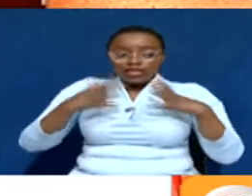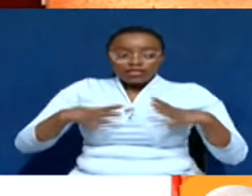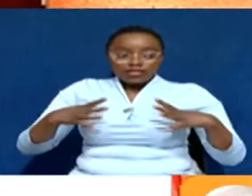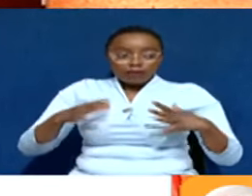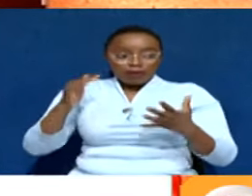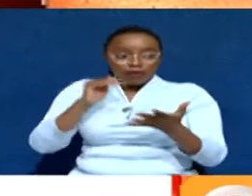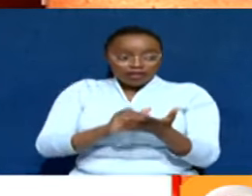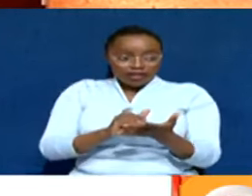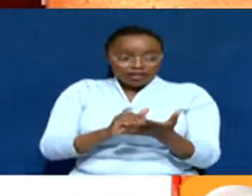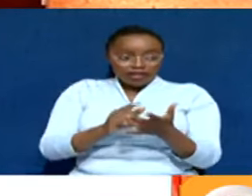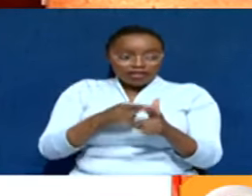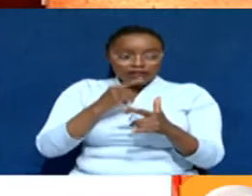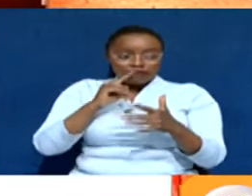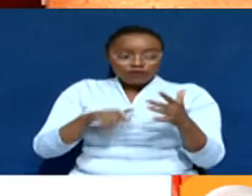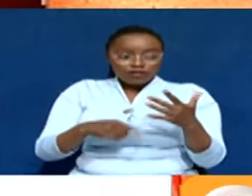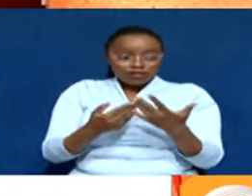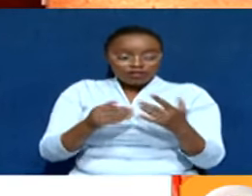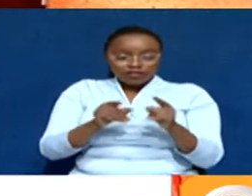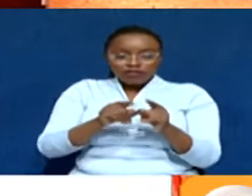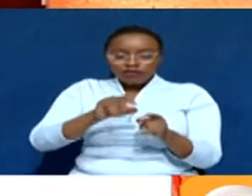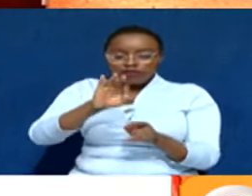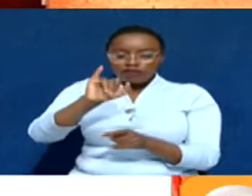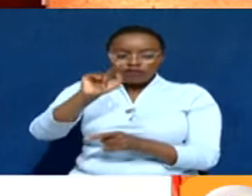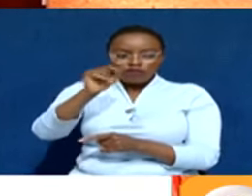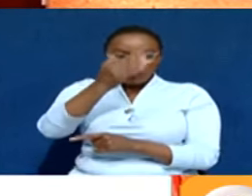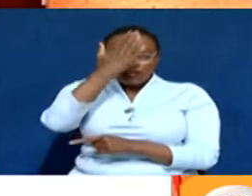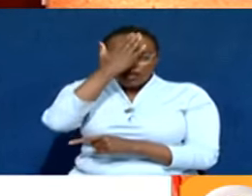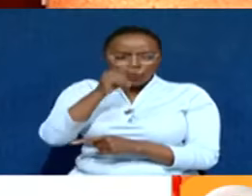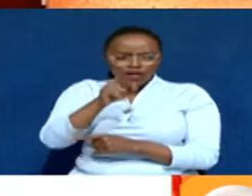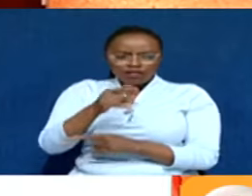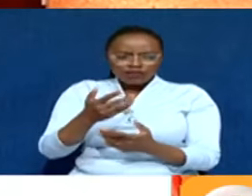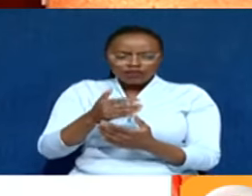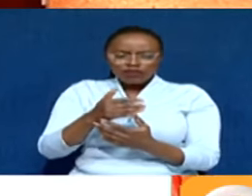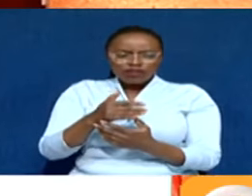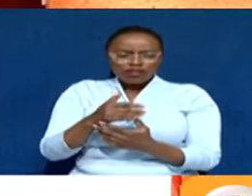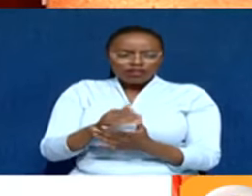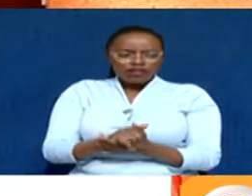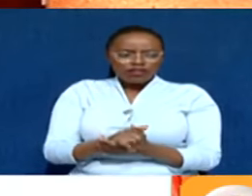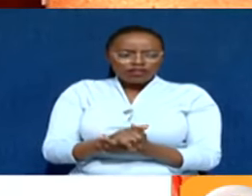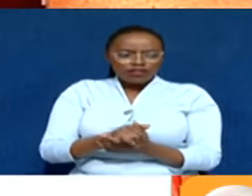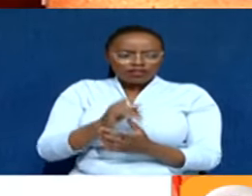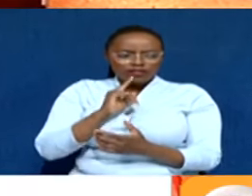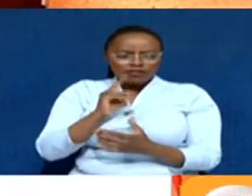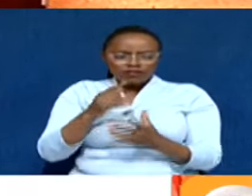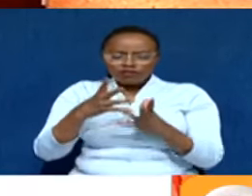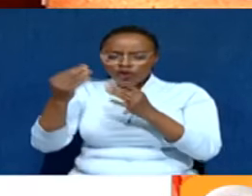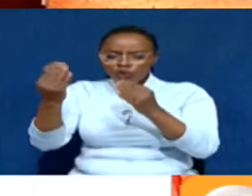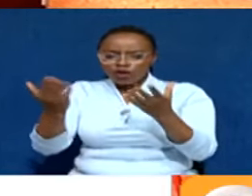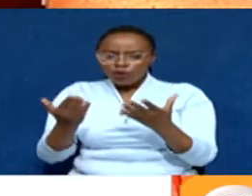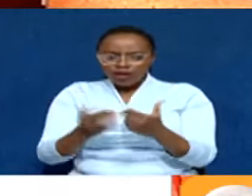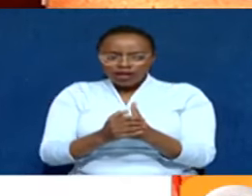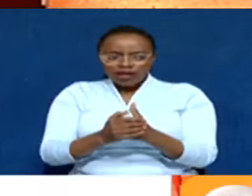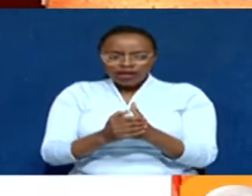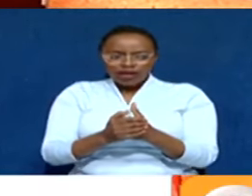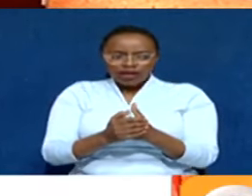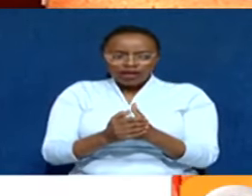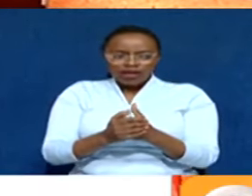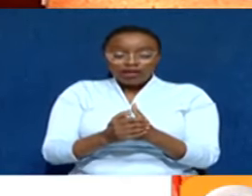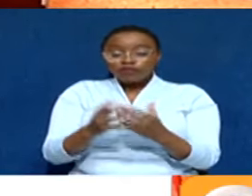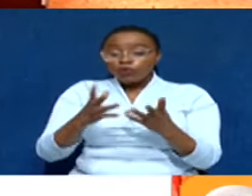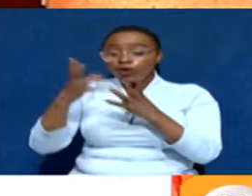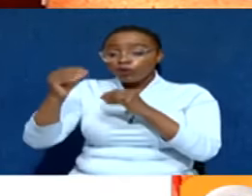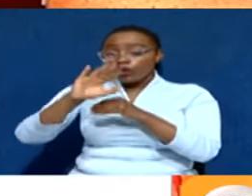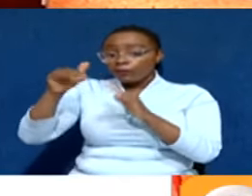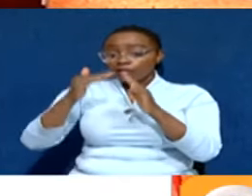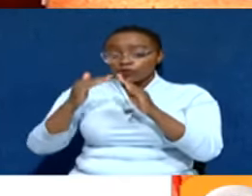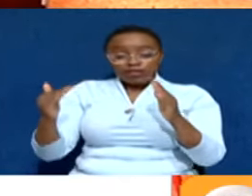standing there. Akaniambia, yala feyi waro. Nikamuza waro when? Feyi tunaenda. Nikamuza wapi tunaenda? Atu waro bet, tunaenda kwa